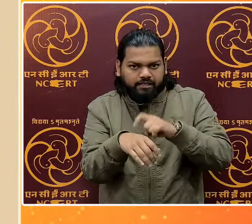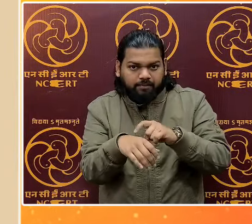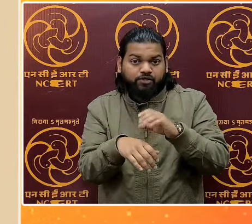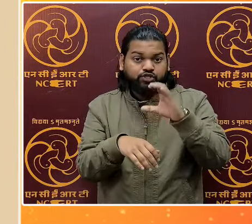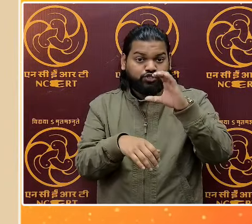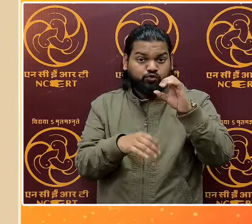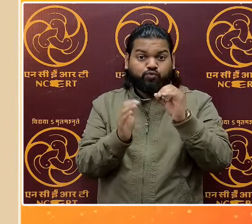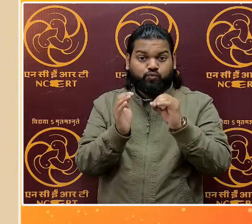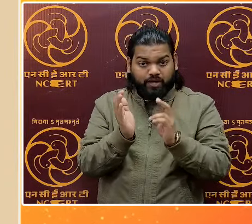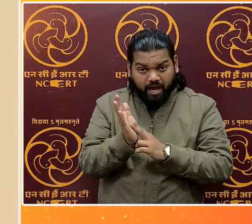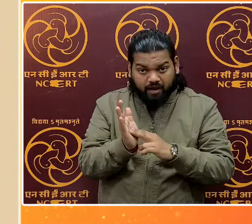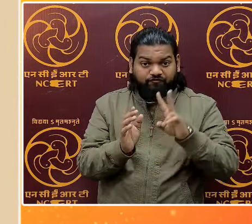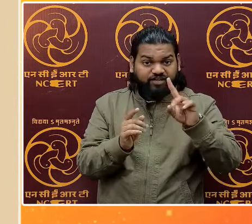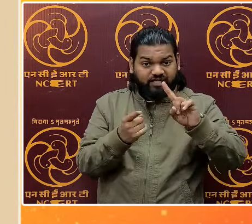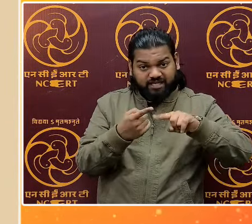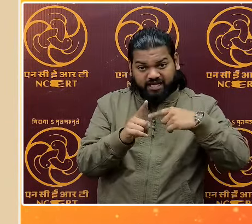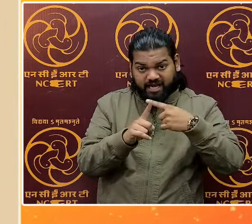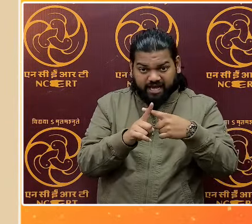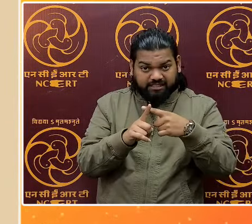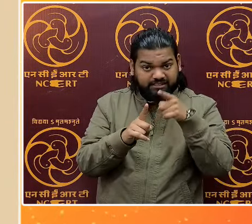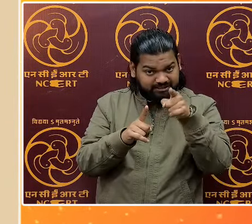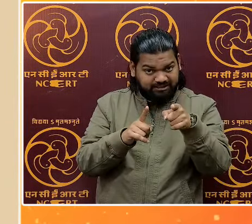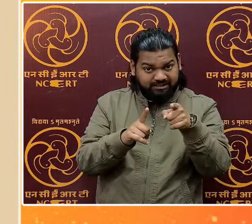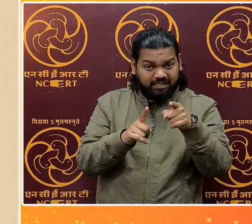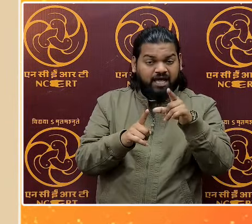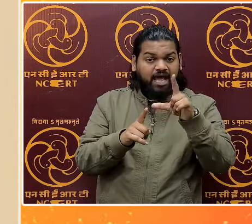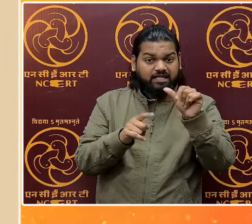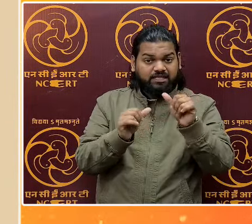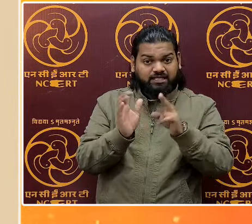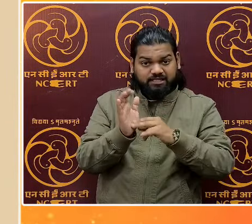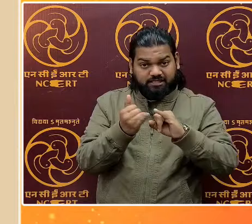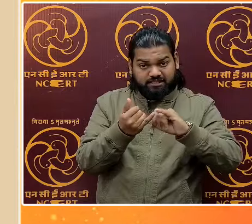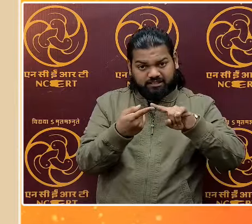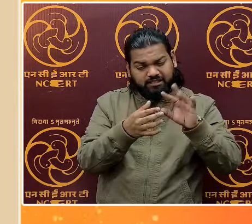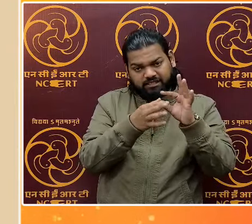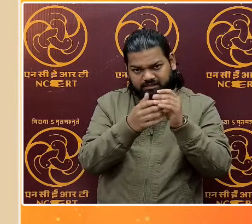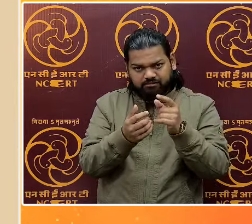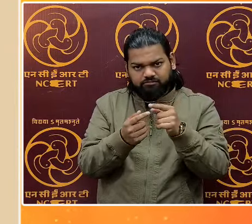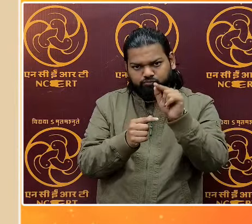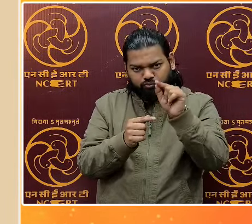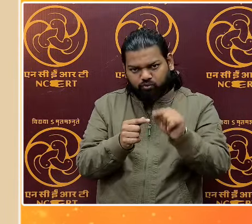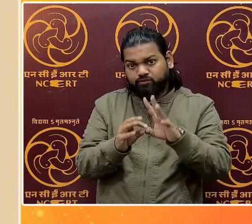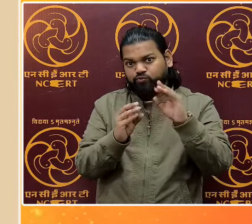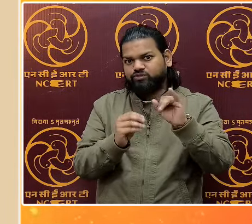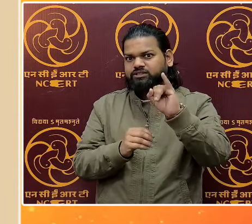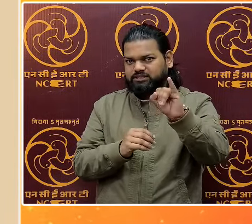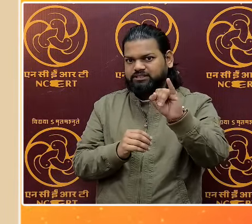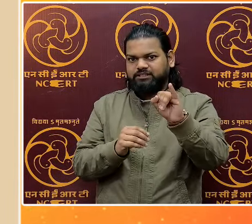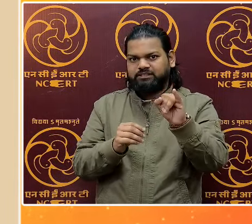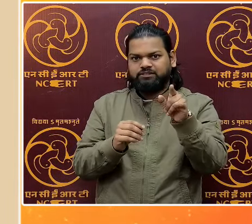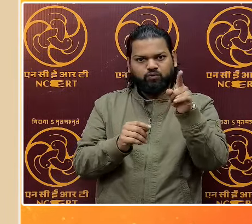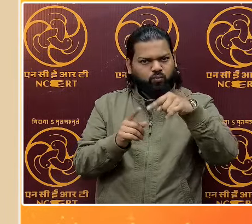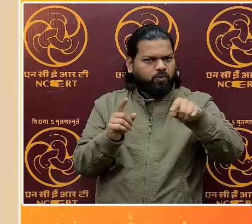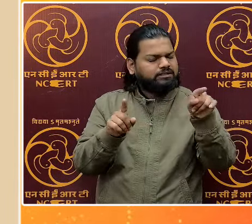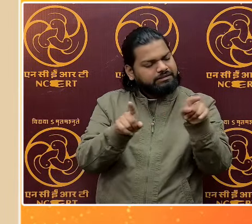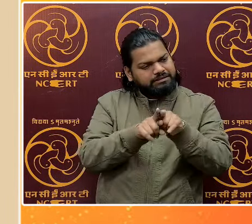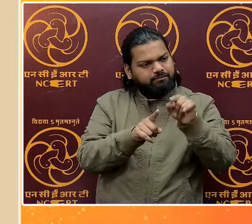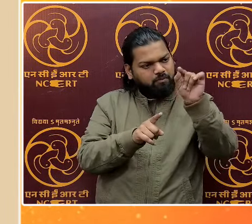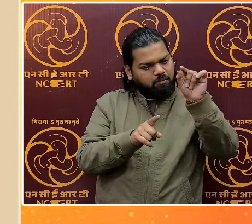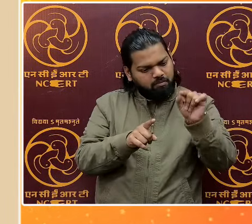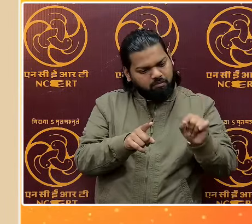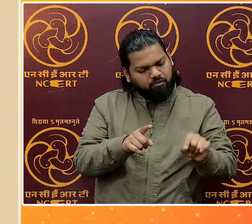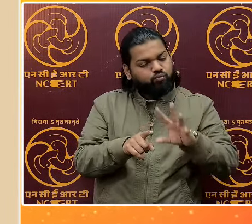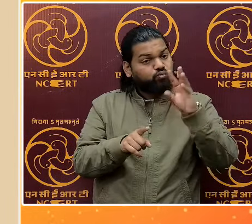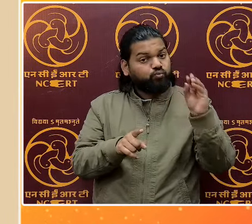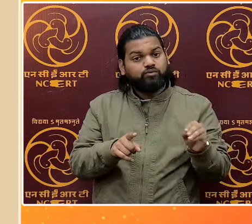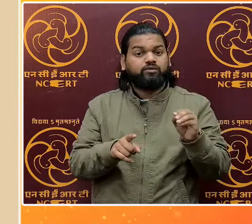convex lens, there are 6 cases wherein we keep on changing the place of the object, and based on that we get